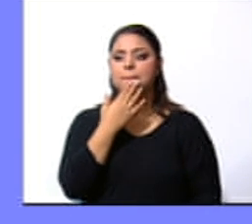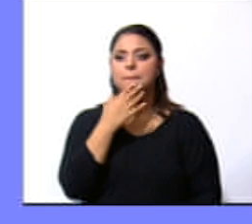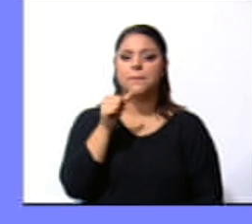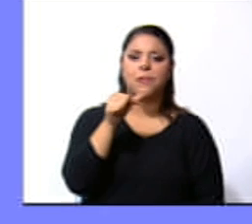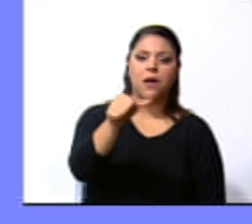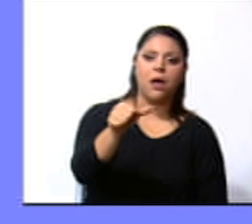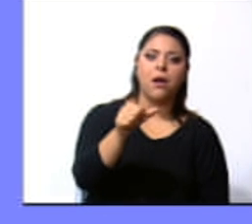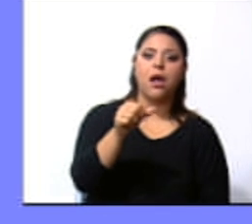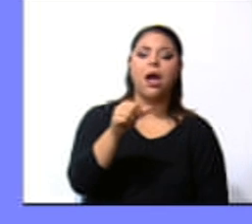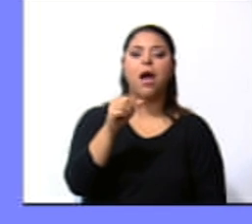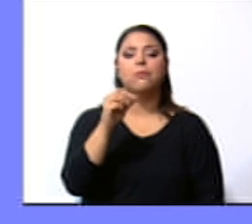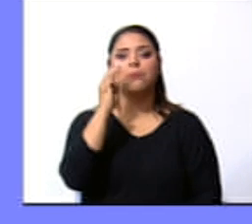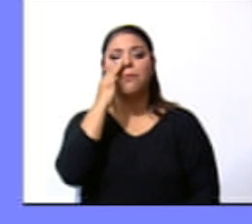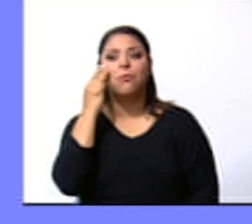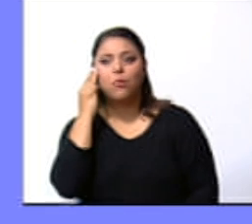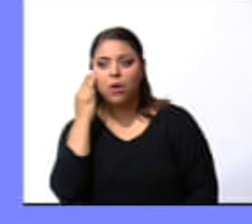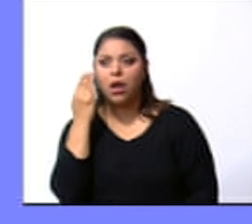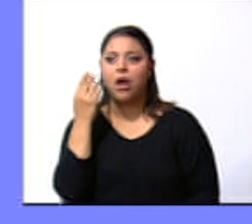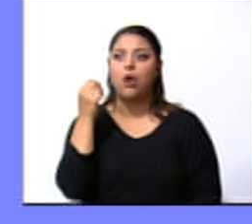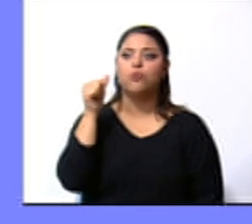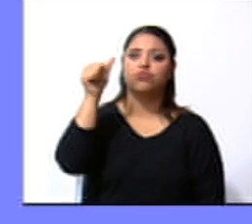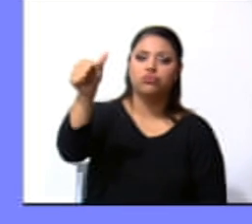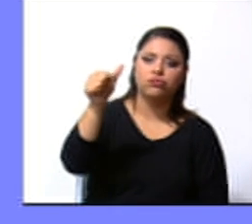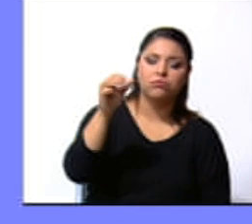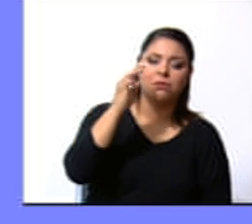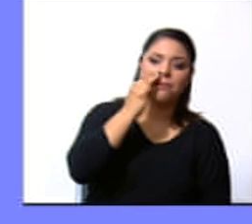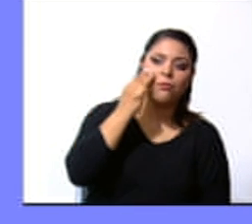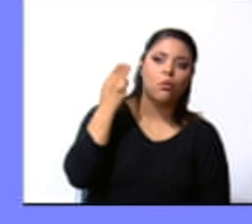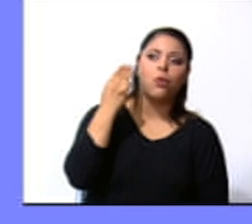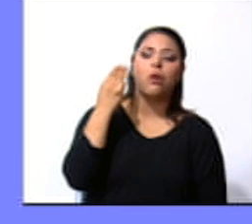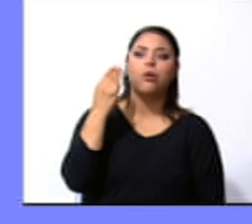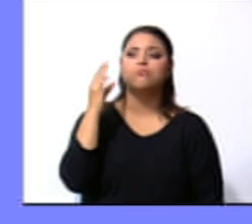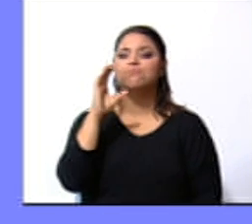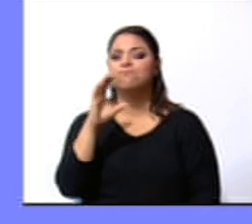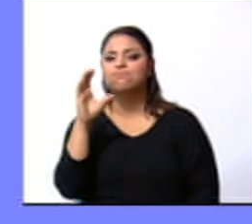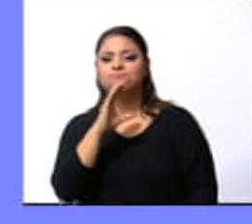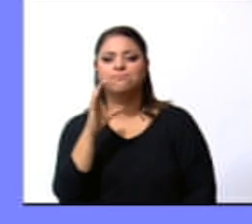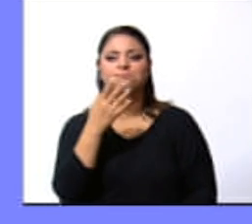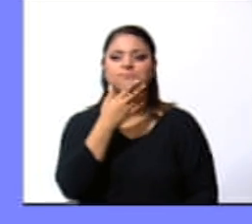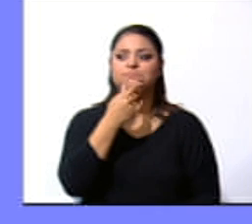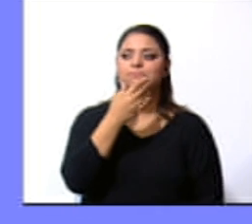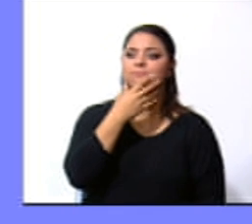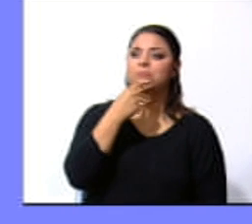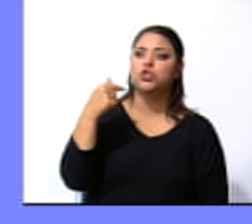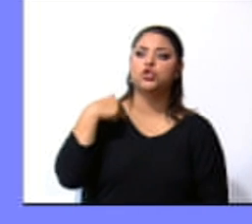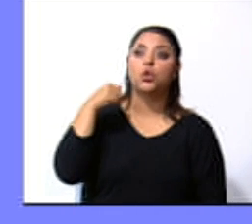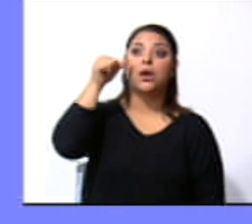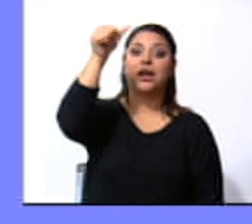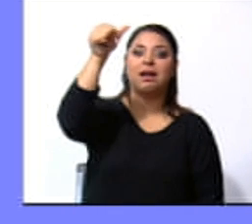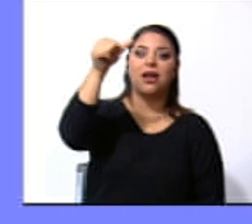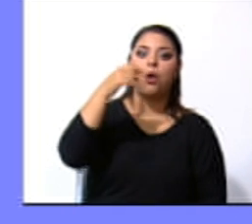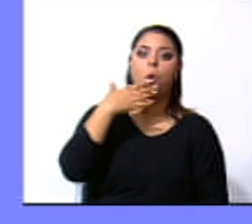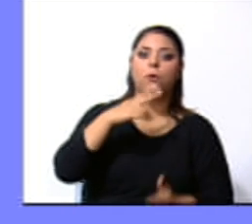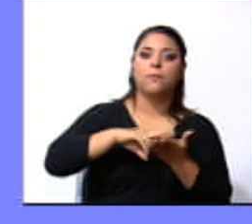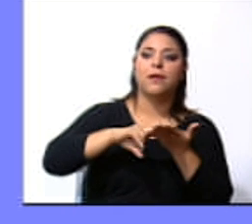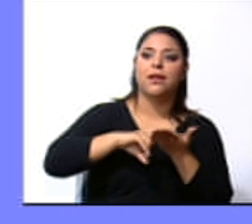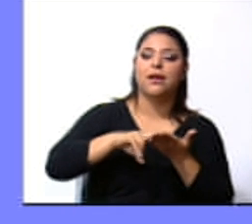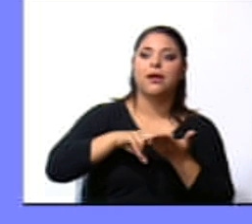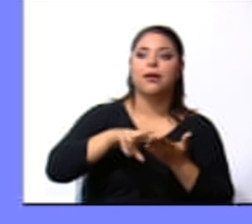maybe the purple ones. Okay, let me see. I'm gonna touch the green